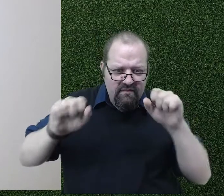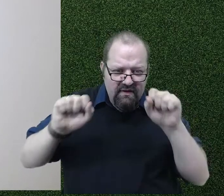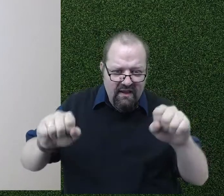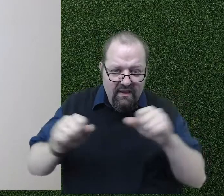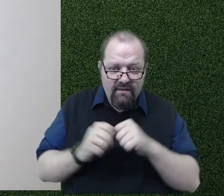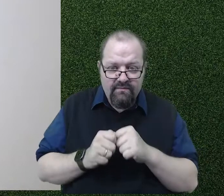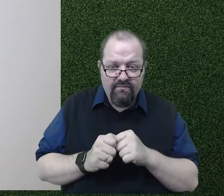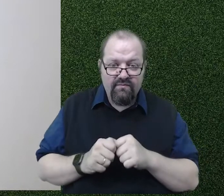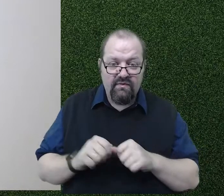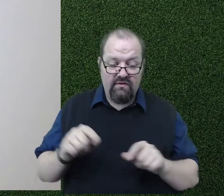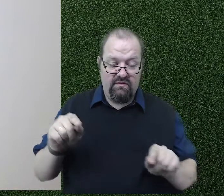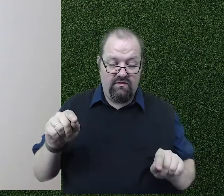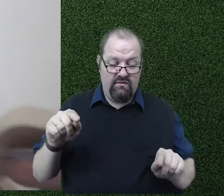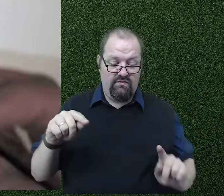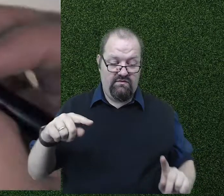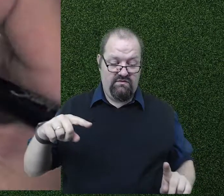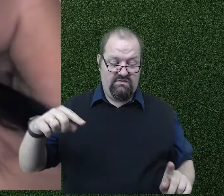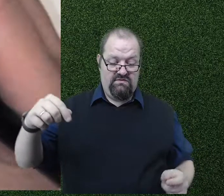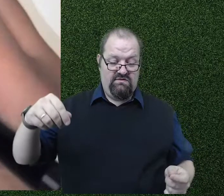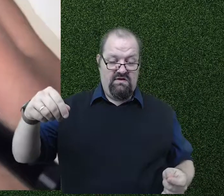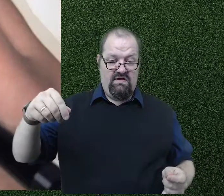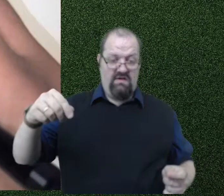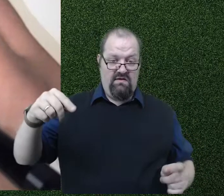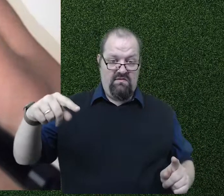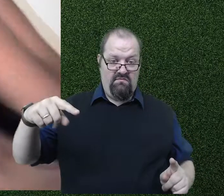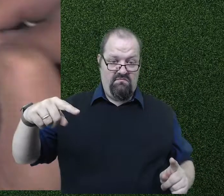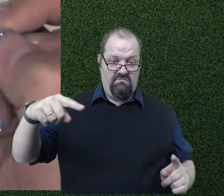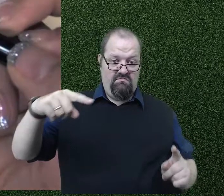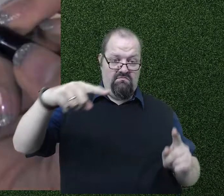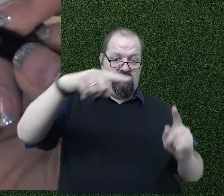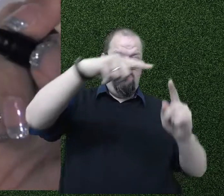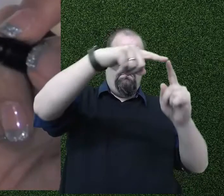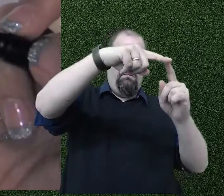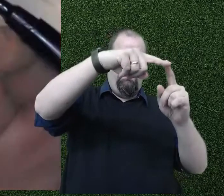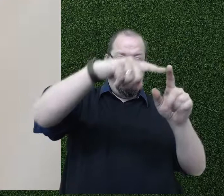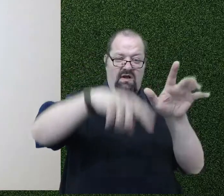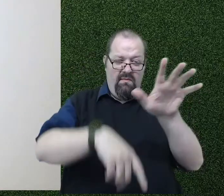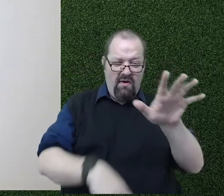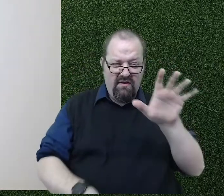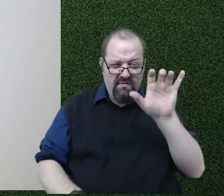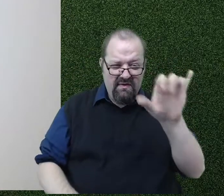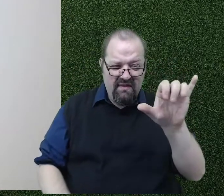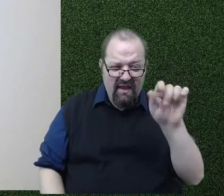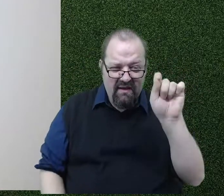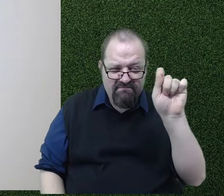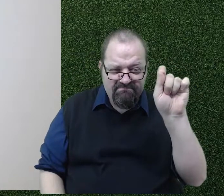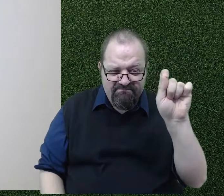7.9 is right there approximately, that corner.